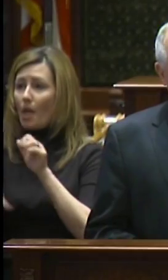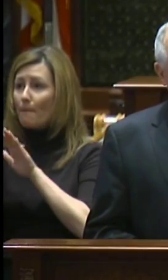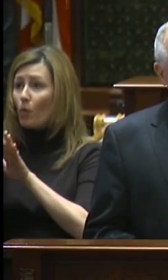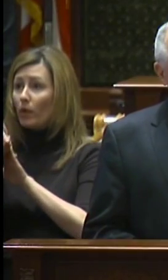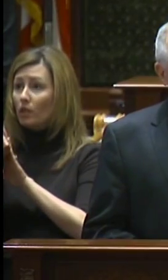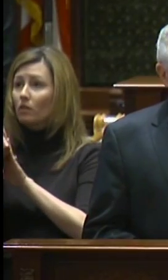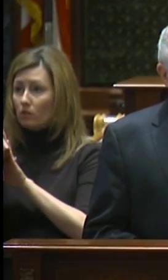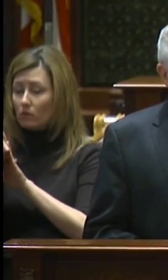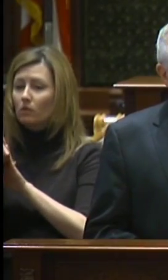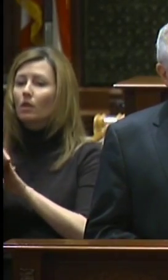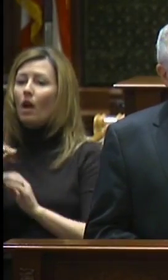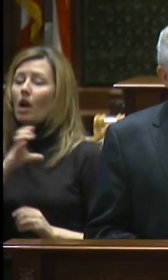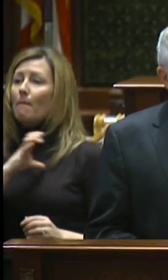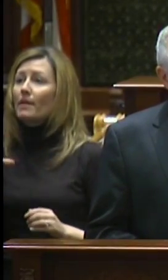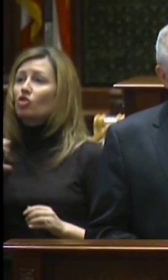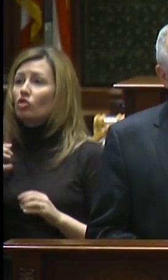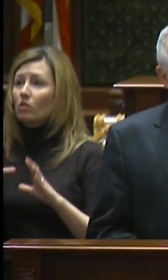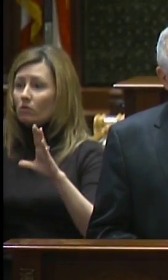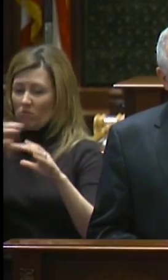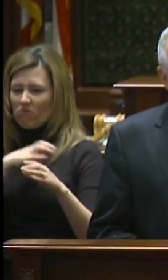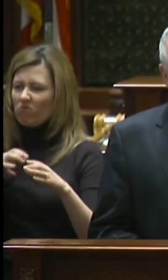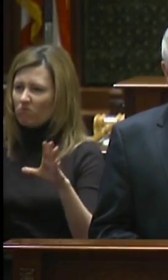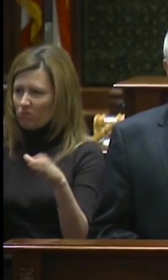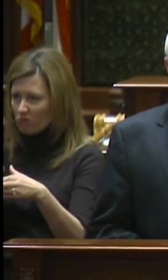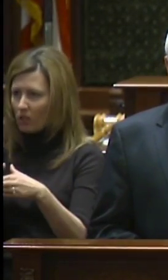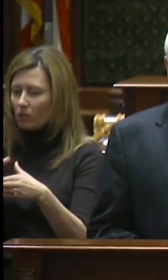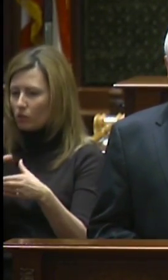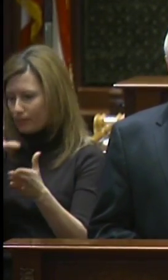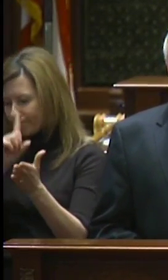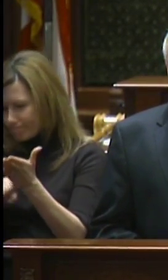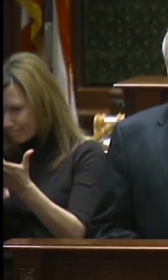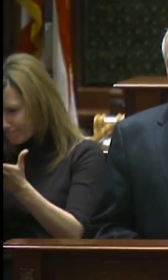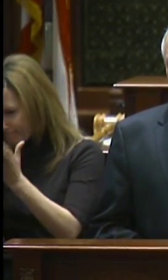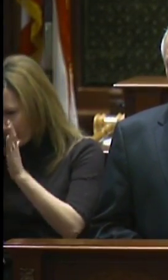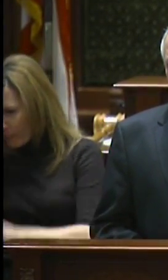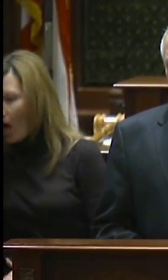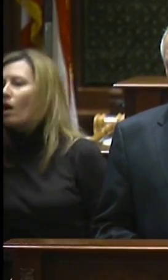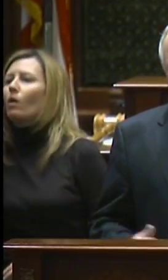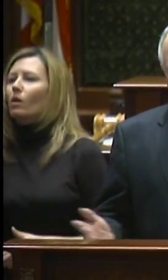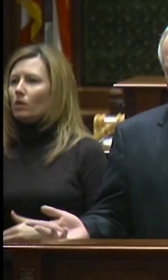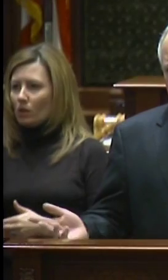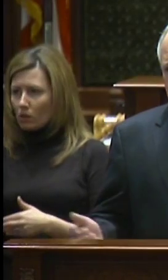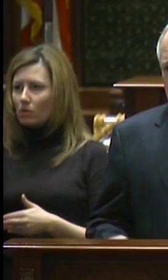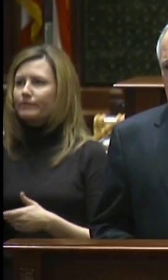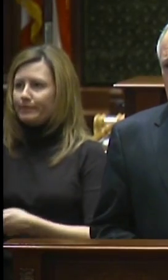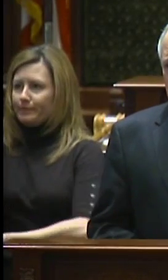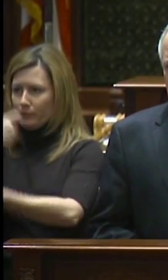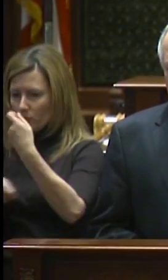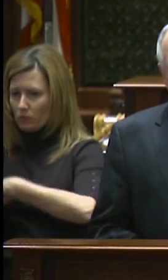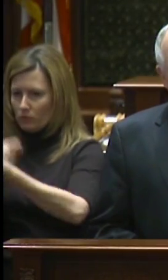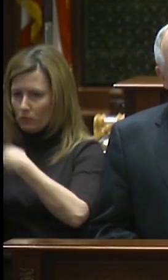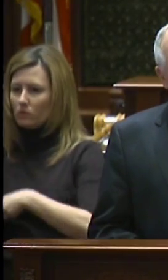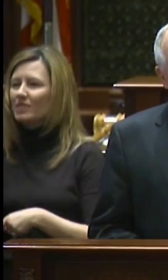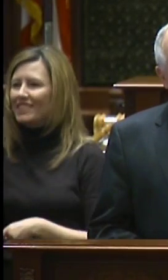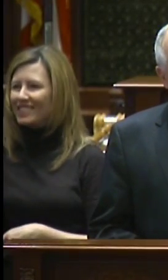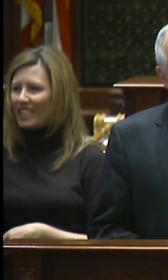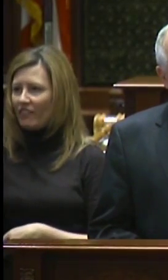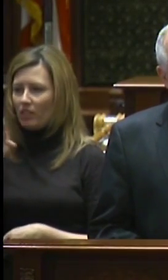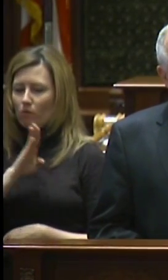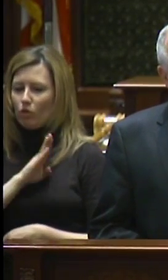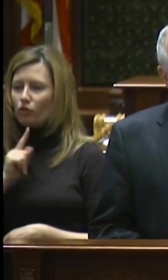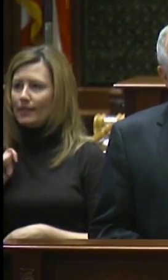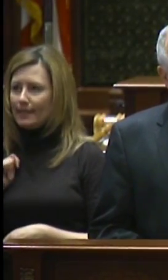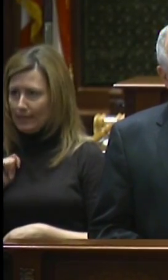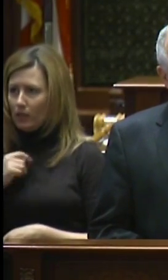admissions review commission to look into it, to find out the facts. They found out the facts. I had to replace 7 trustees on